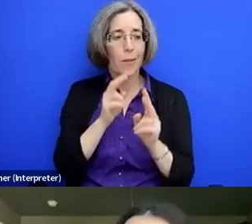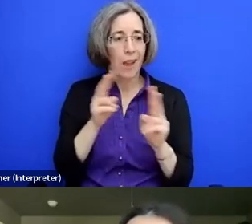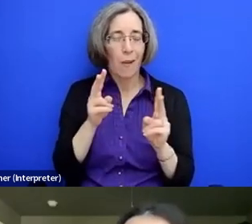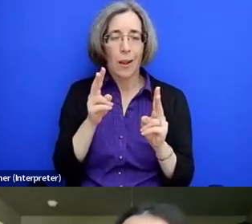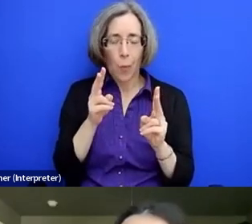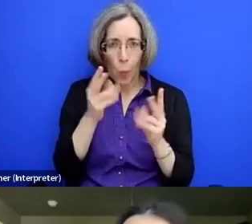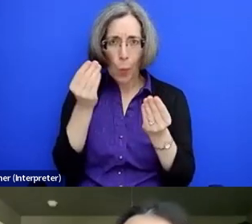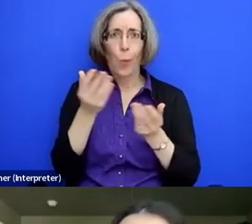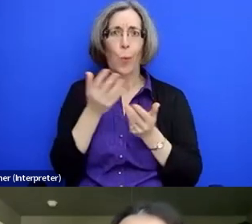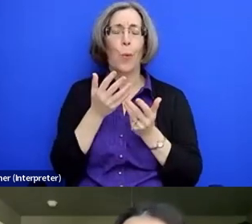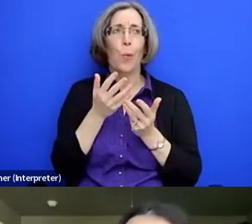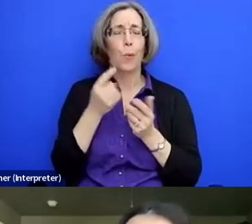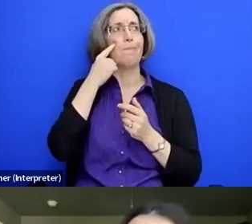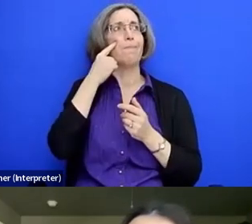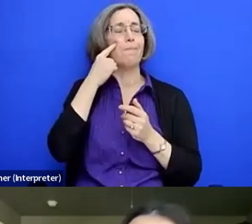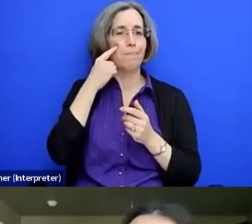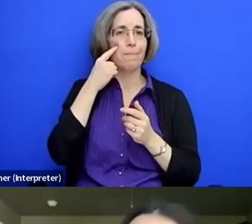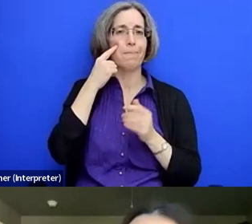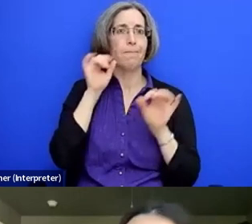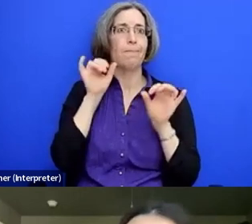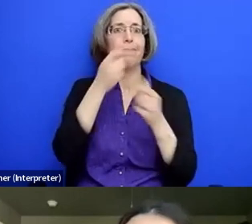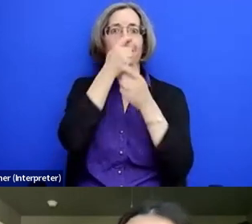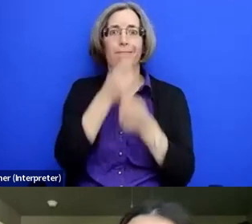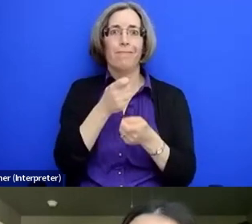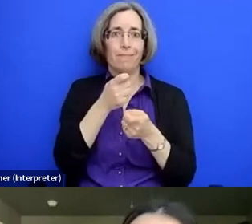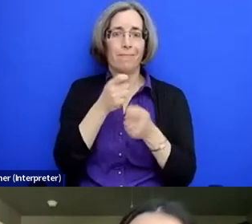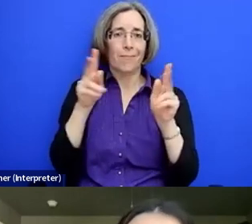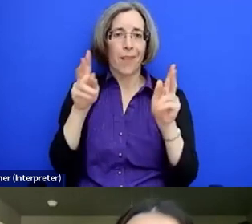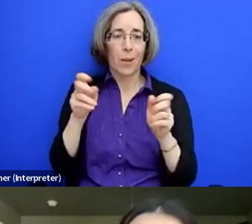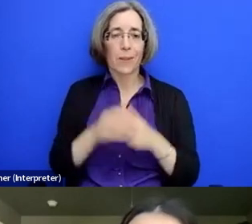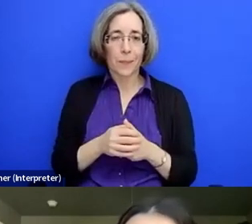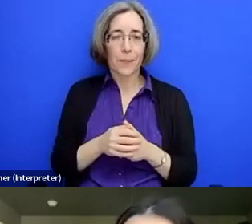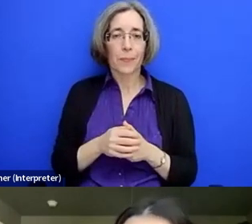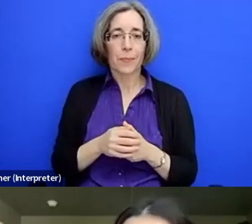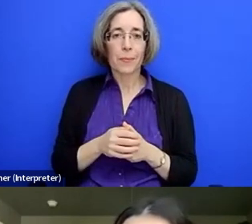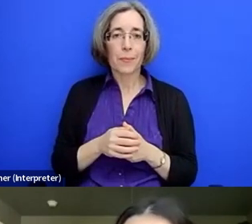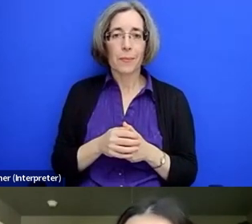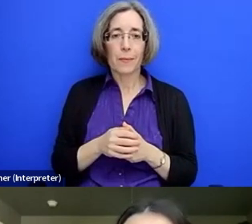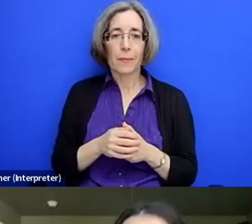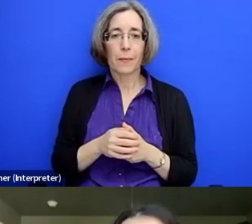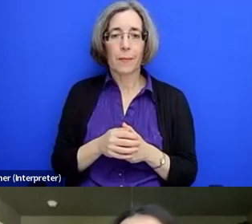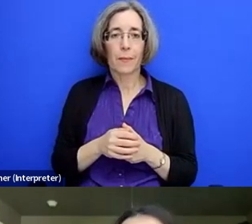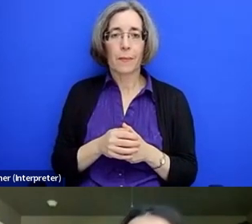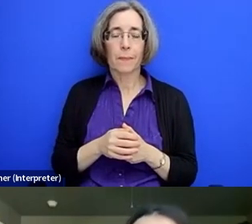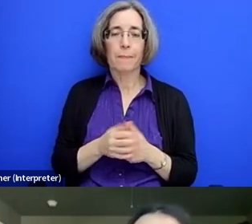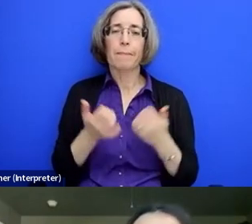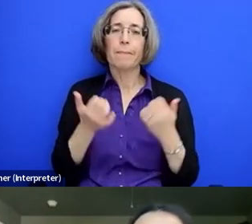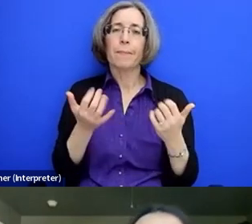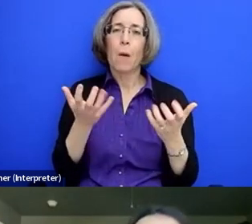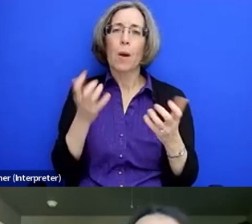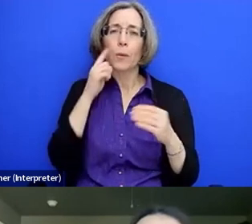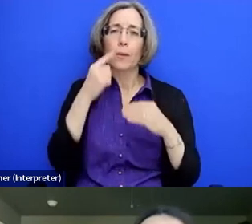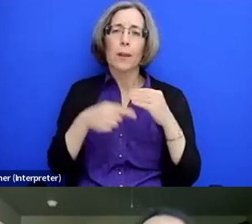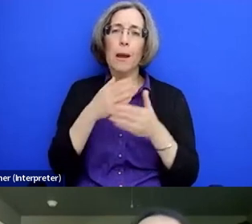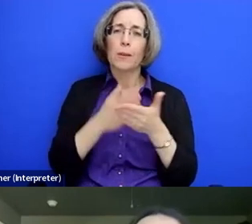and really thought and really kind of provocative. And so I want to just take a minute to think about some of the sort